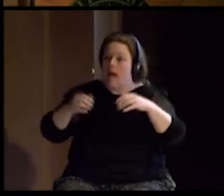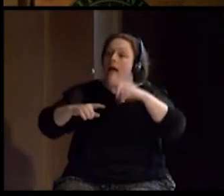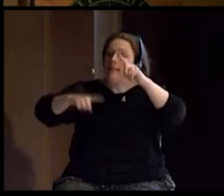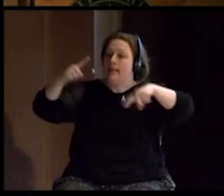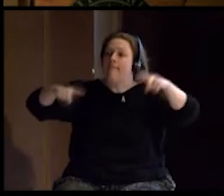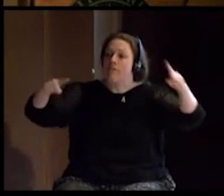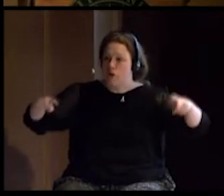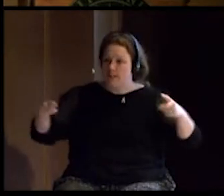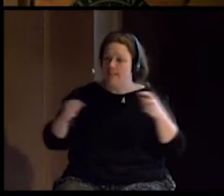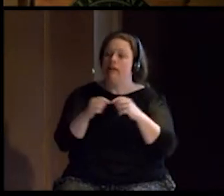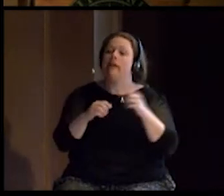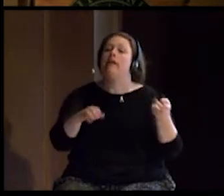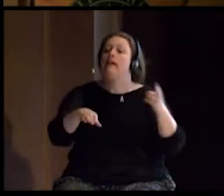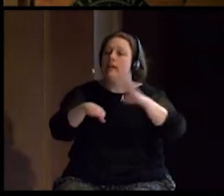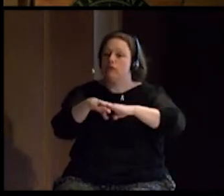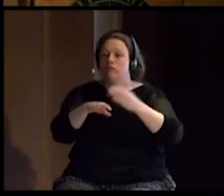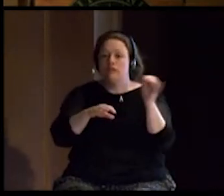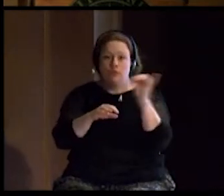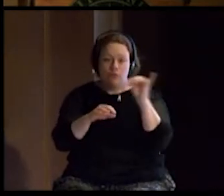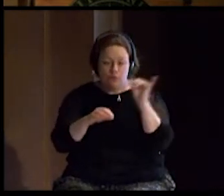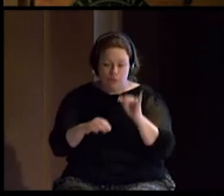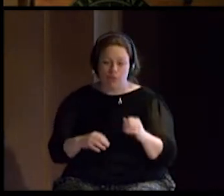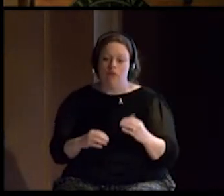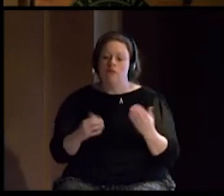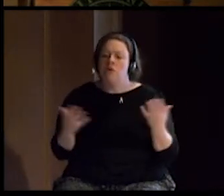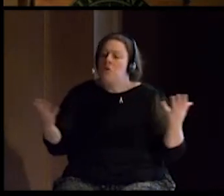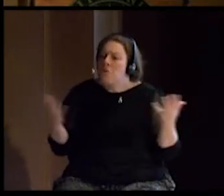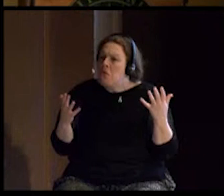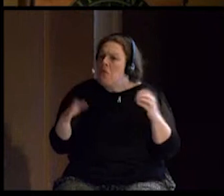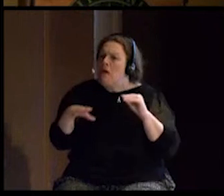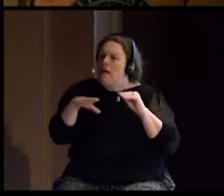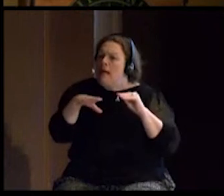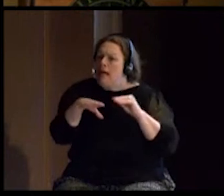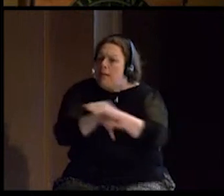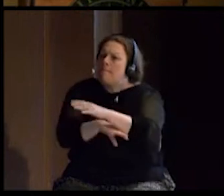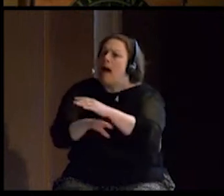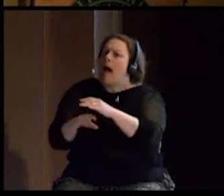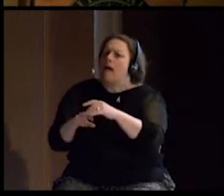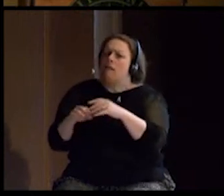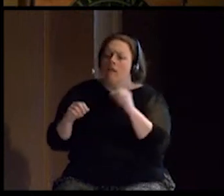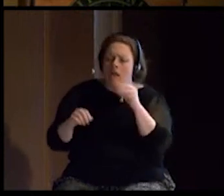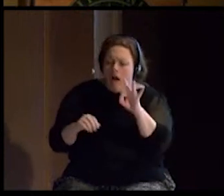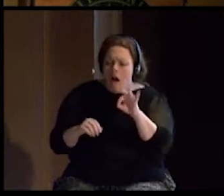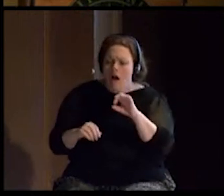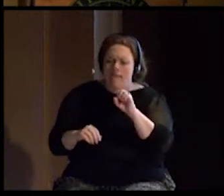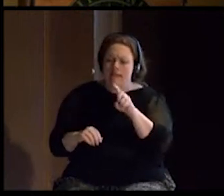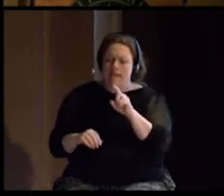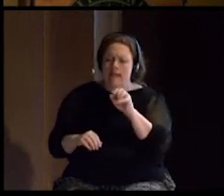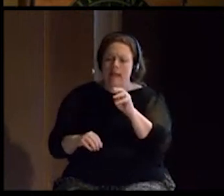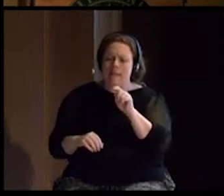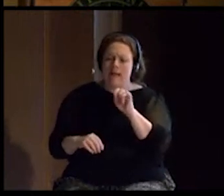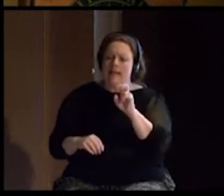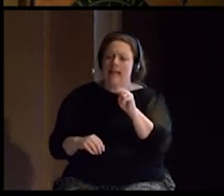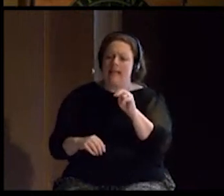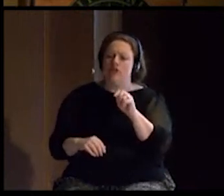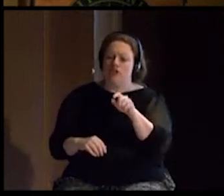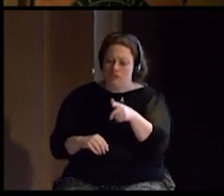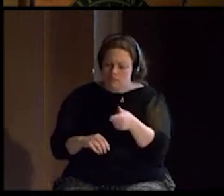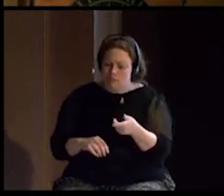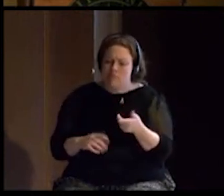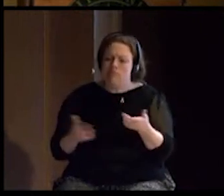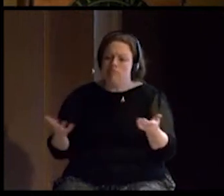expect. So what are the impacts of sedimentation on corals, actually? Corals have to invest energy, so there's an energetic